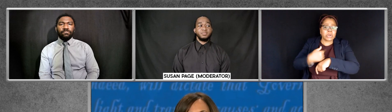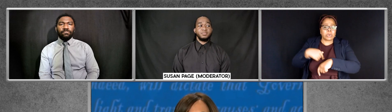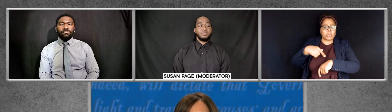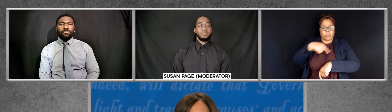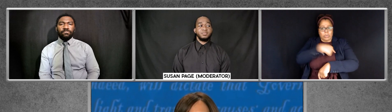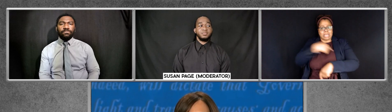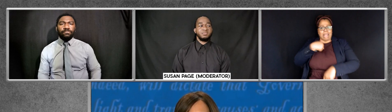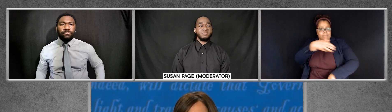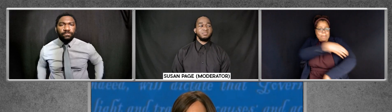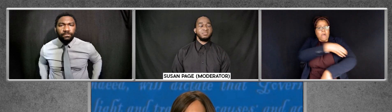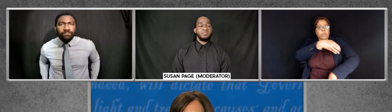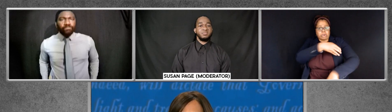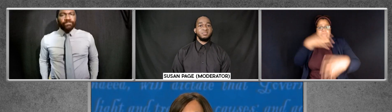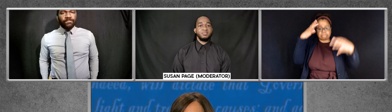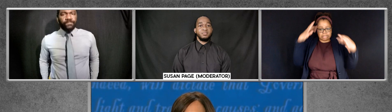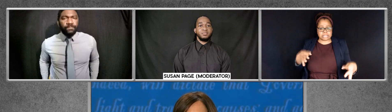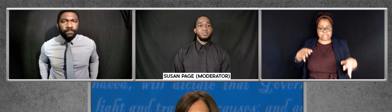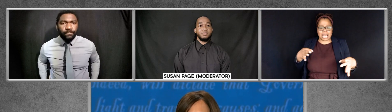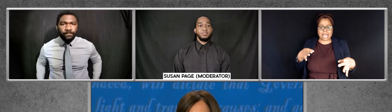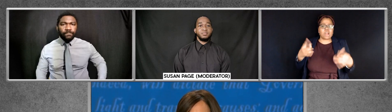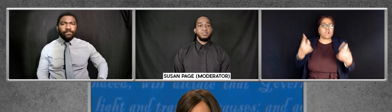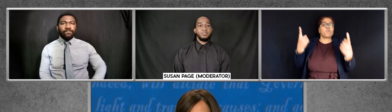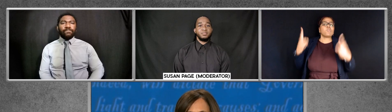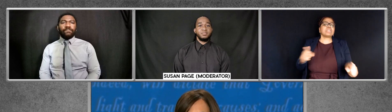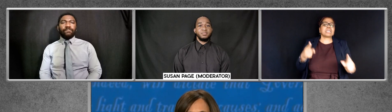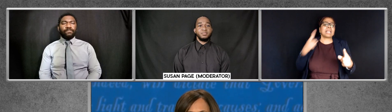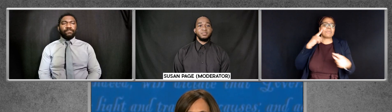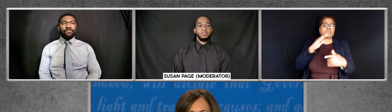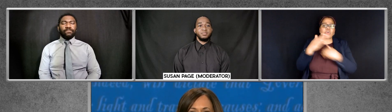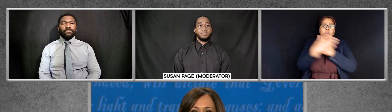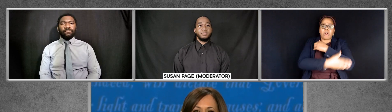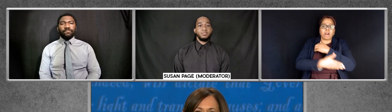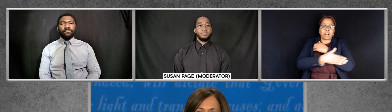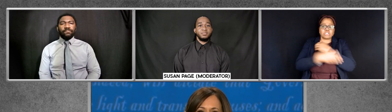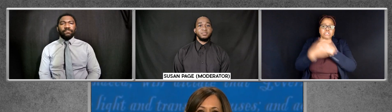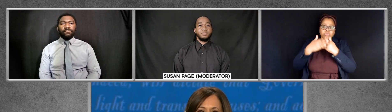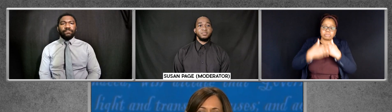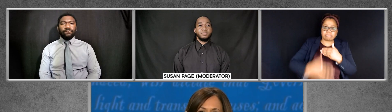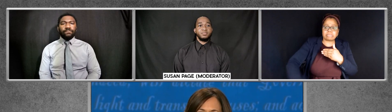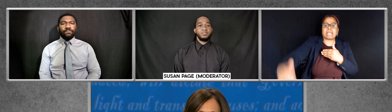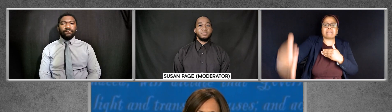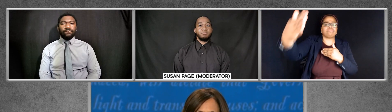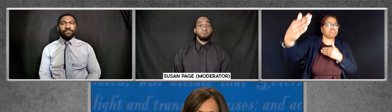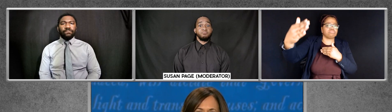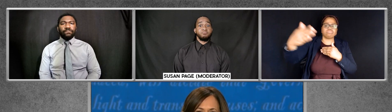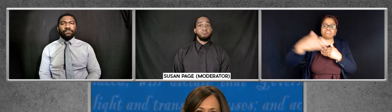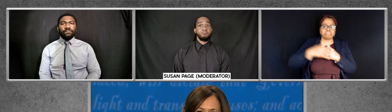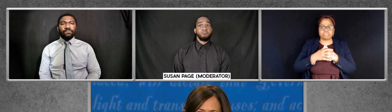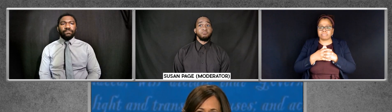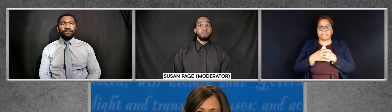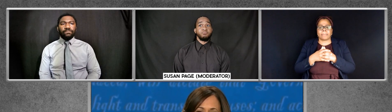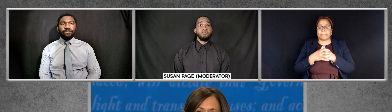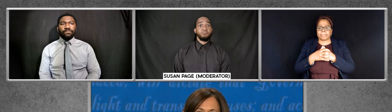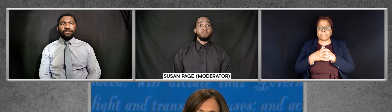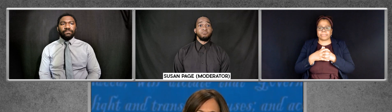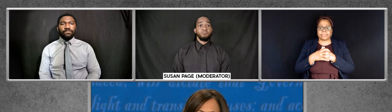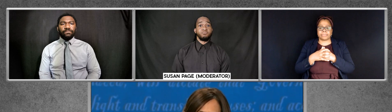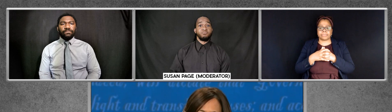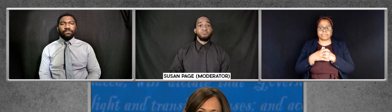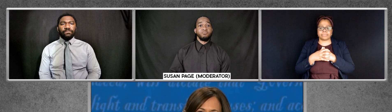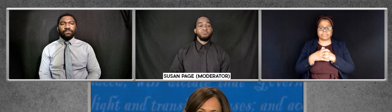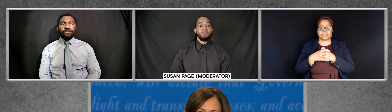what will be the course of our country for the next 4 years. And it is within our power, and if we use our vote and we use